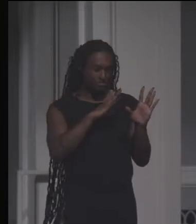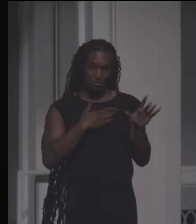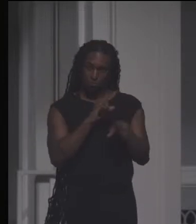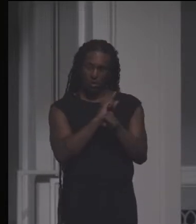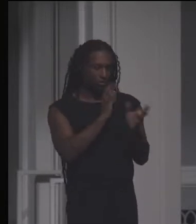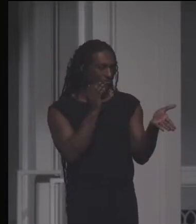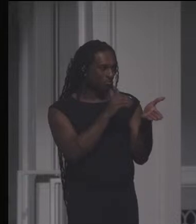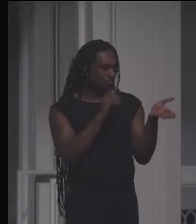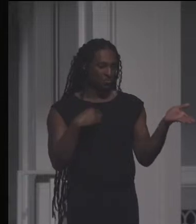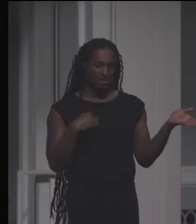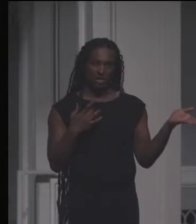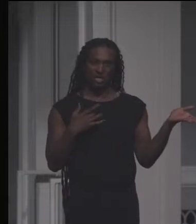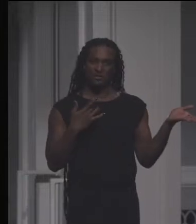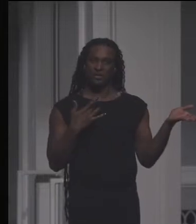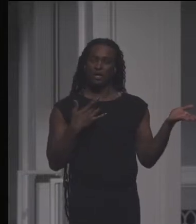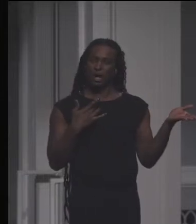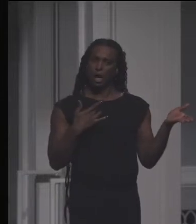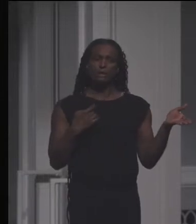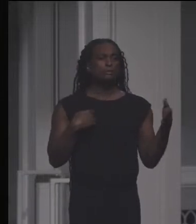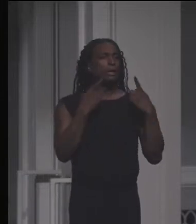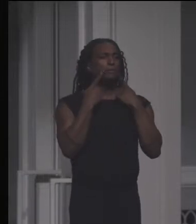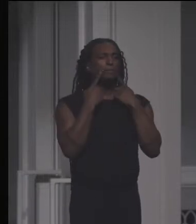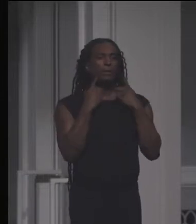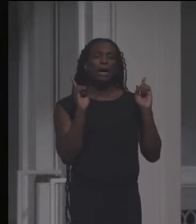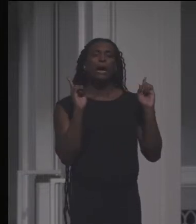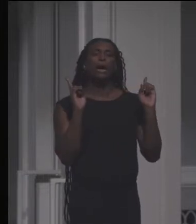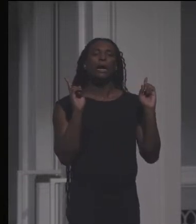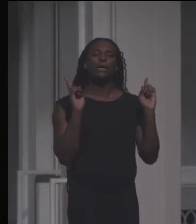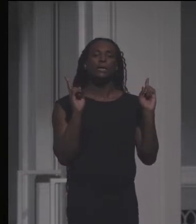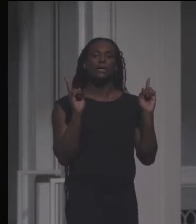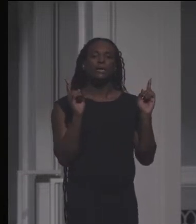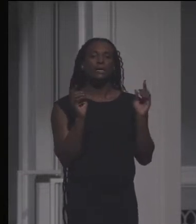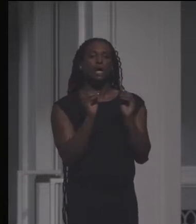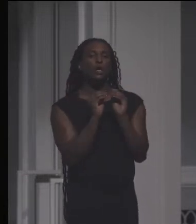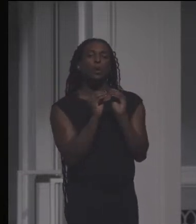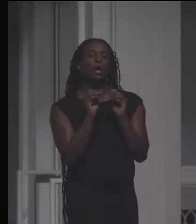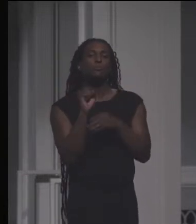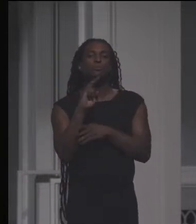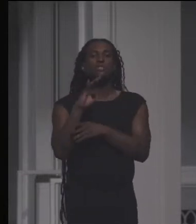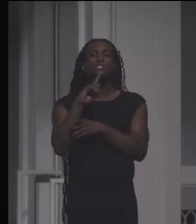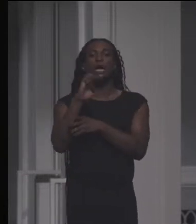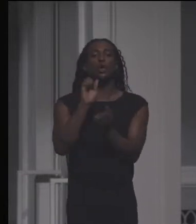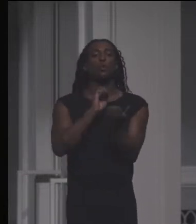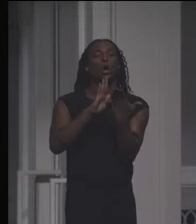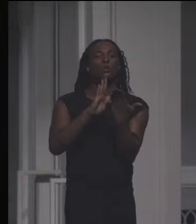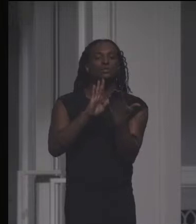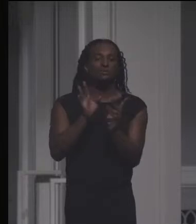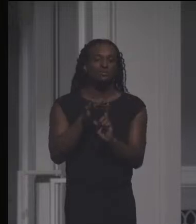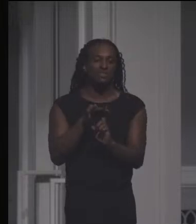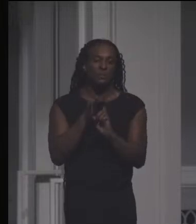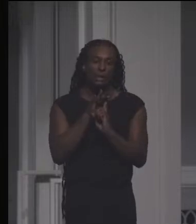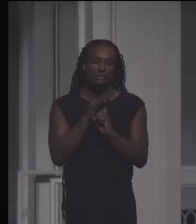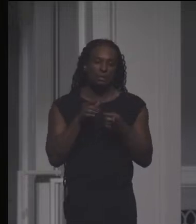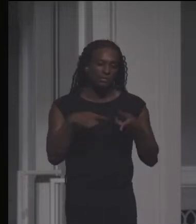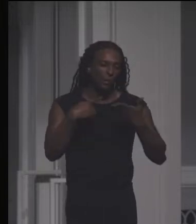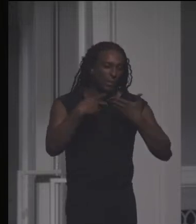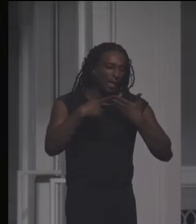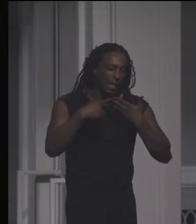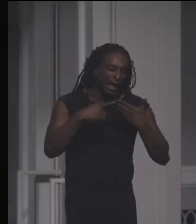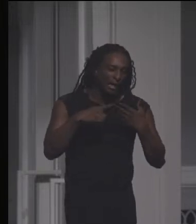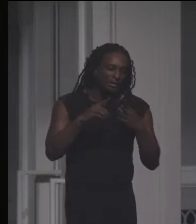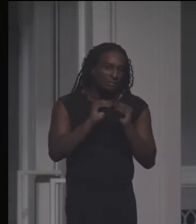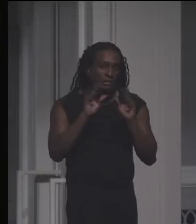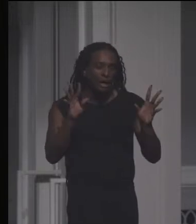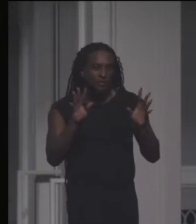it without drawing attention to it, except in talks like this tonight. Because being